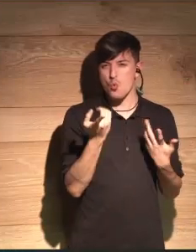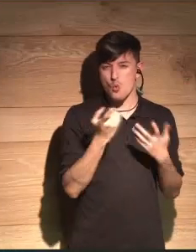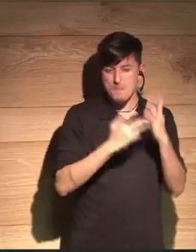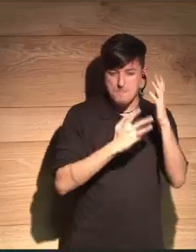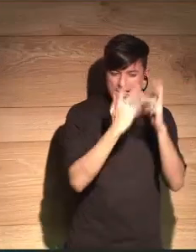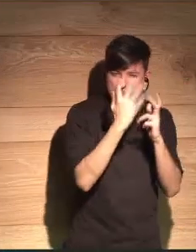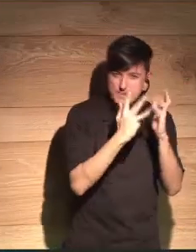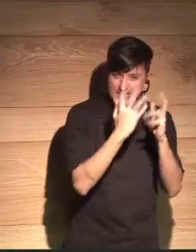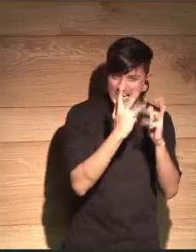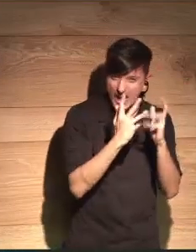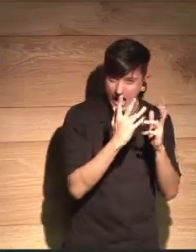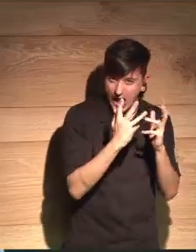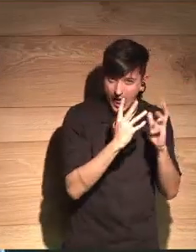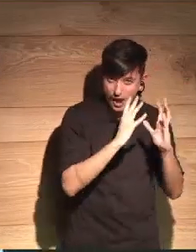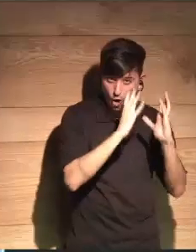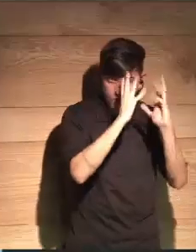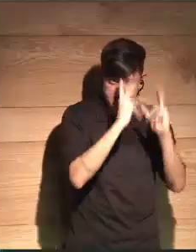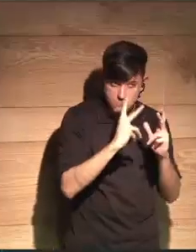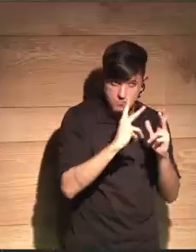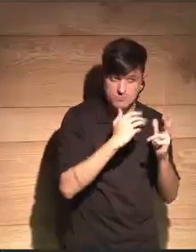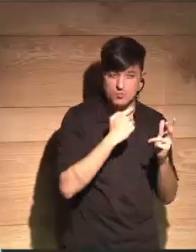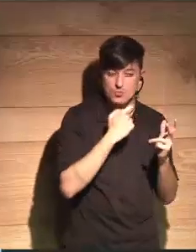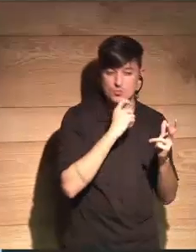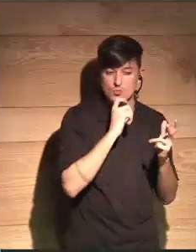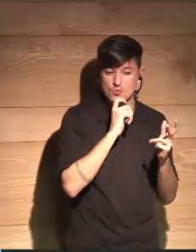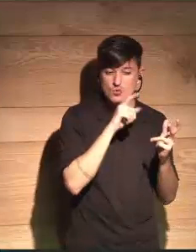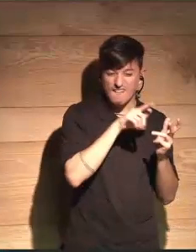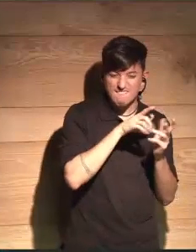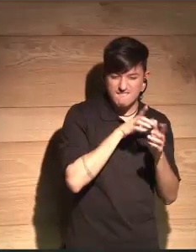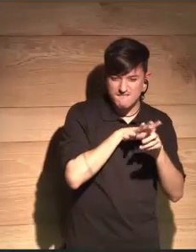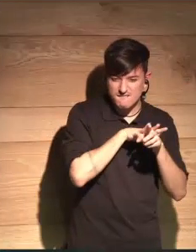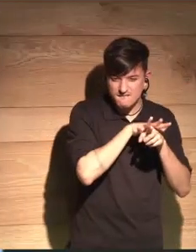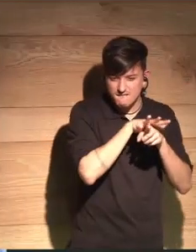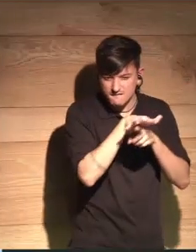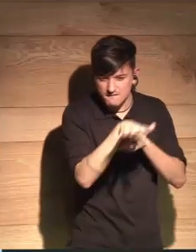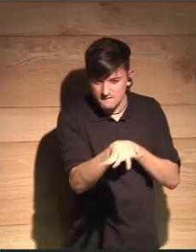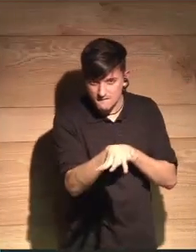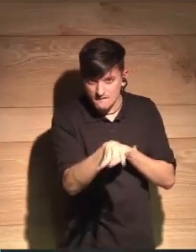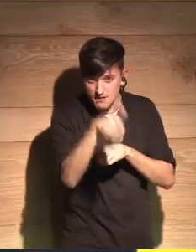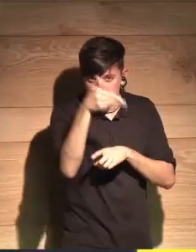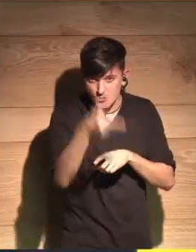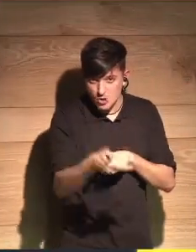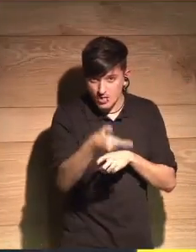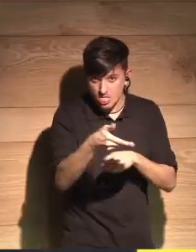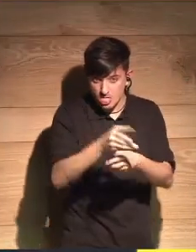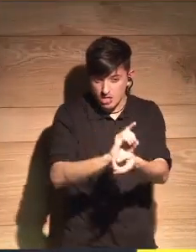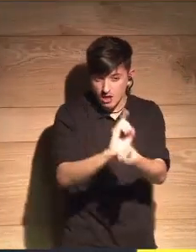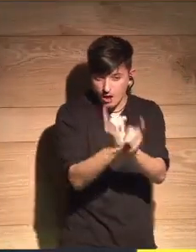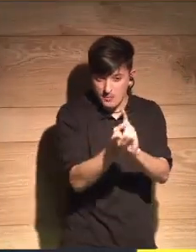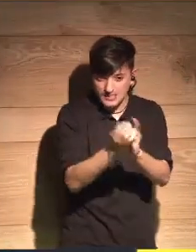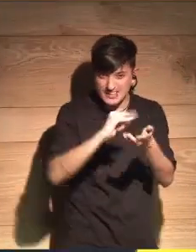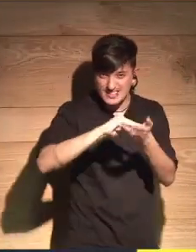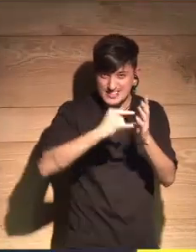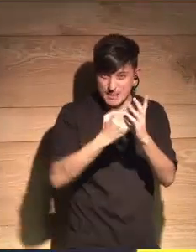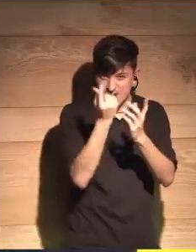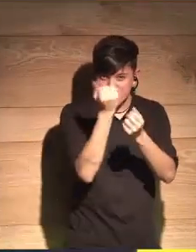this algorithm mathematics has altered in